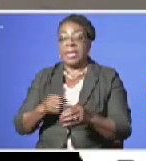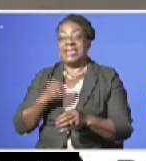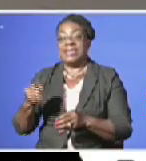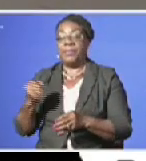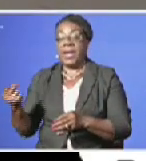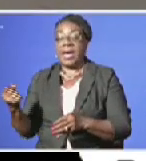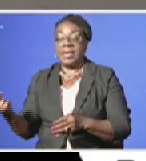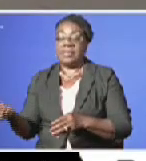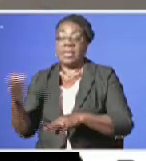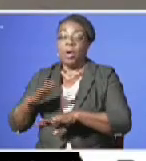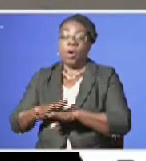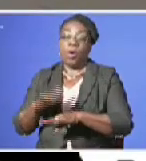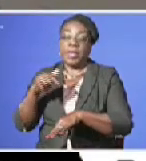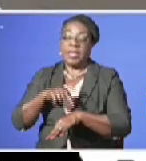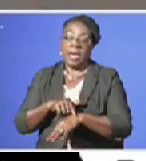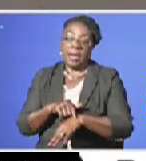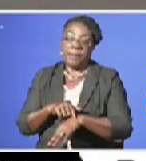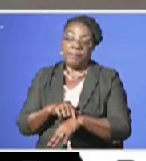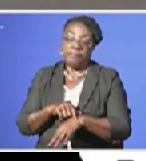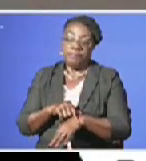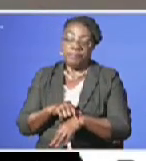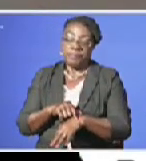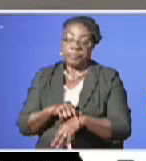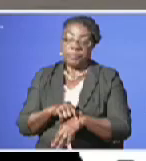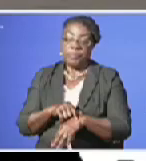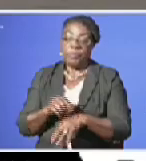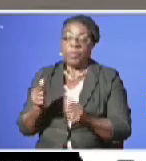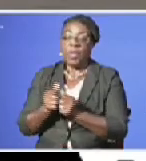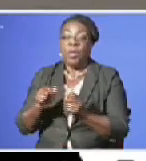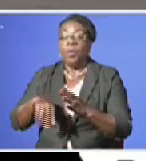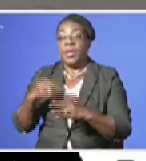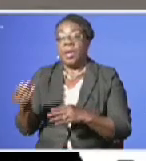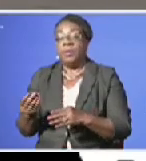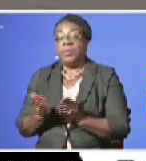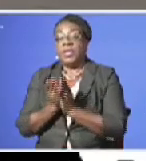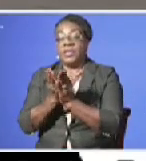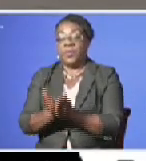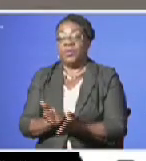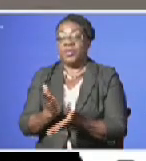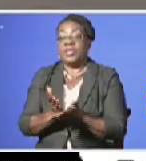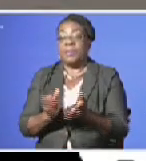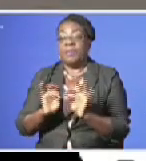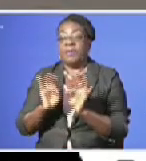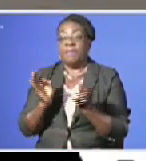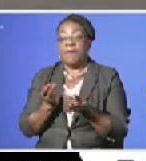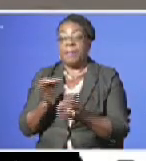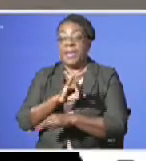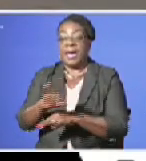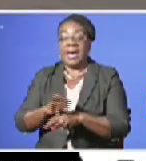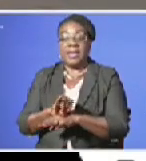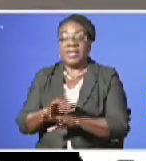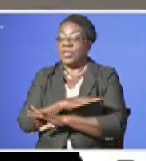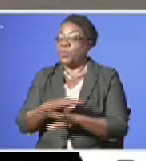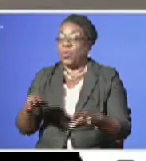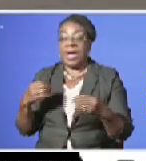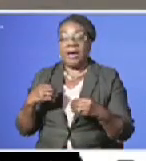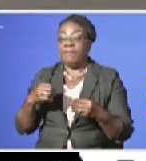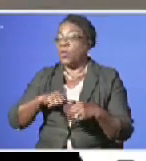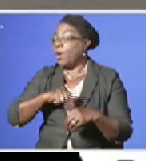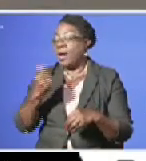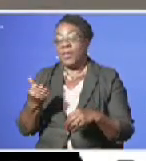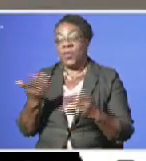supplies, because, you know, without these vessels, some of those Family Islands would be destitute, because they would have no other way